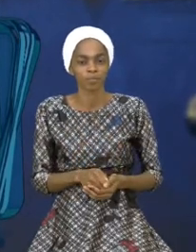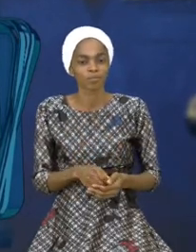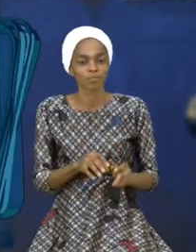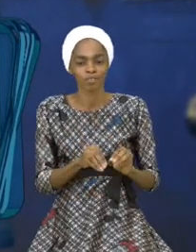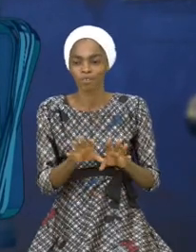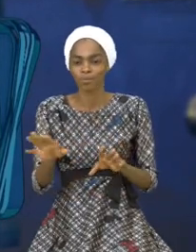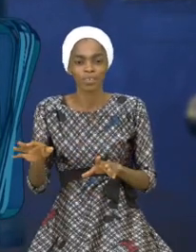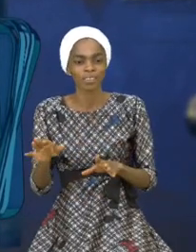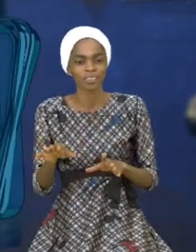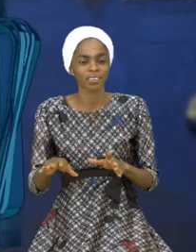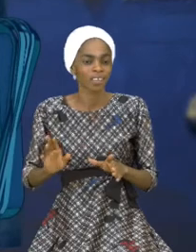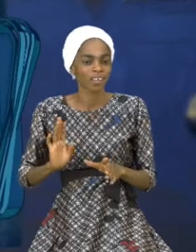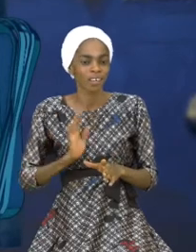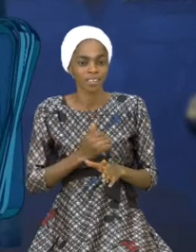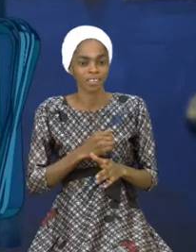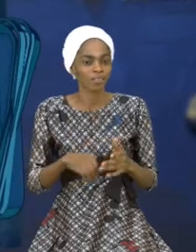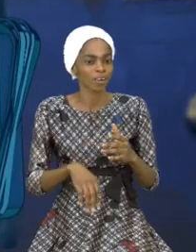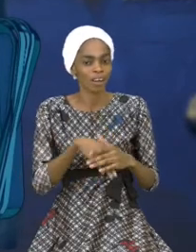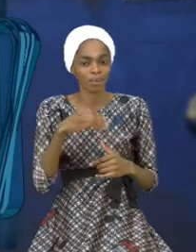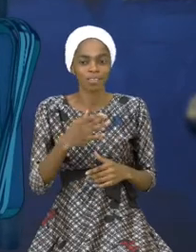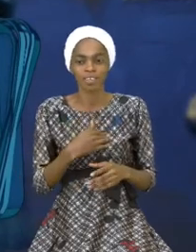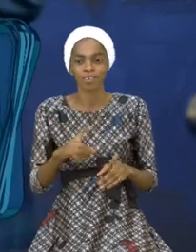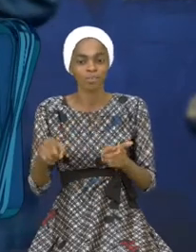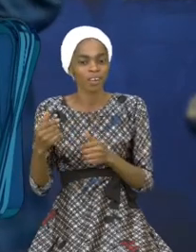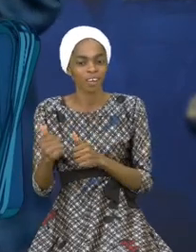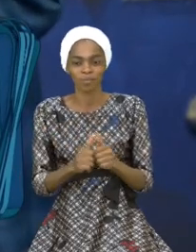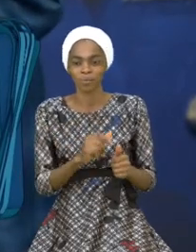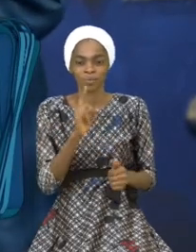out and cover everywhere.